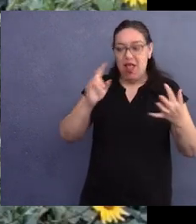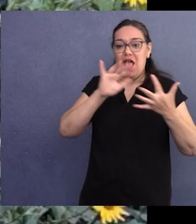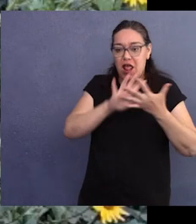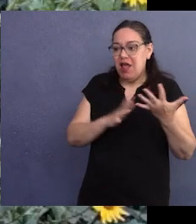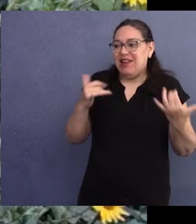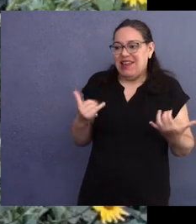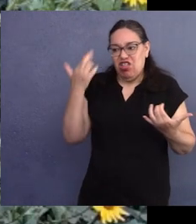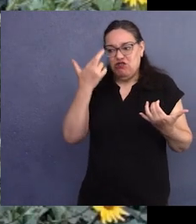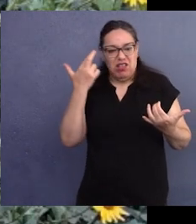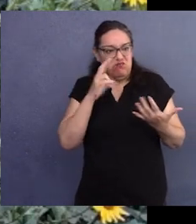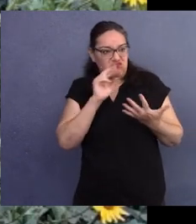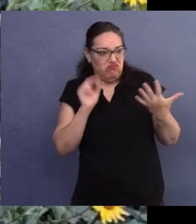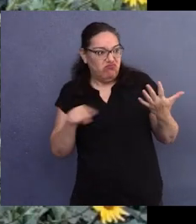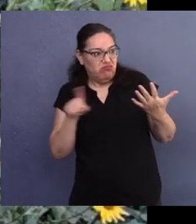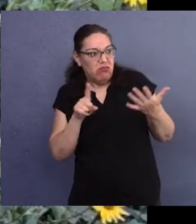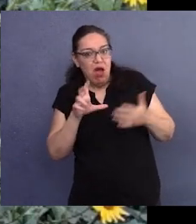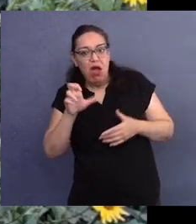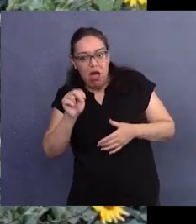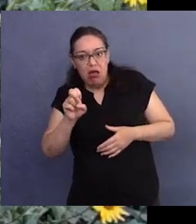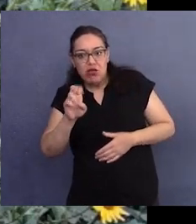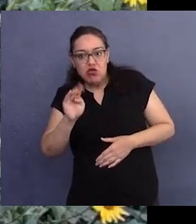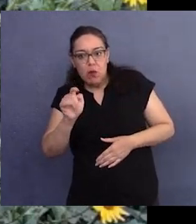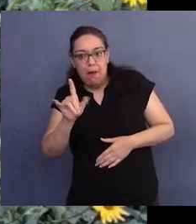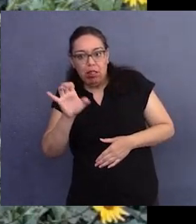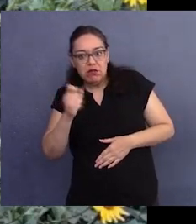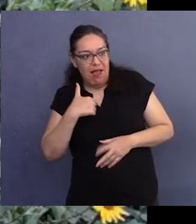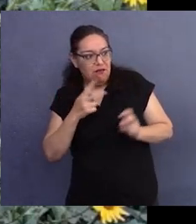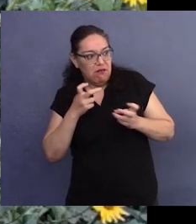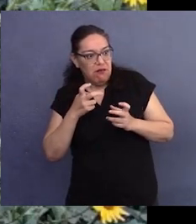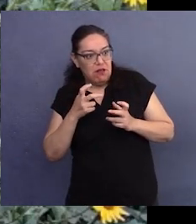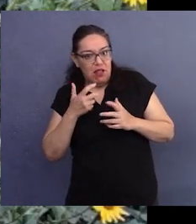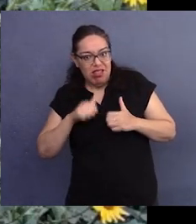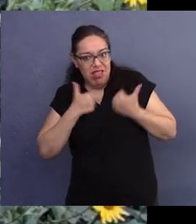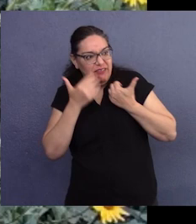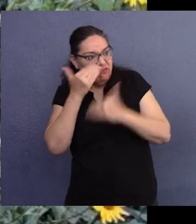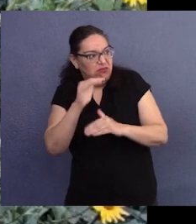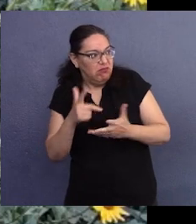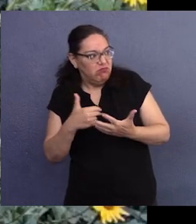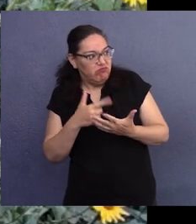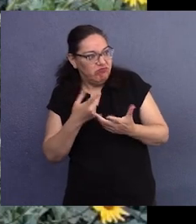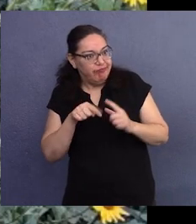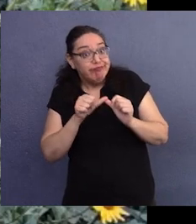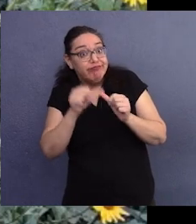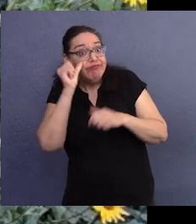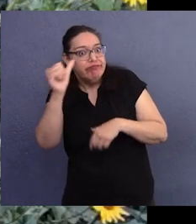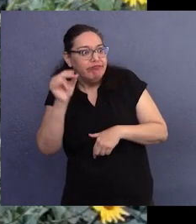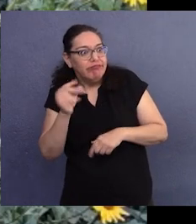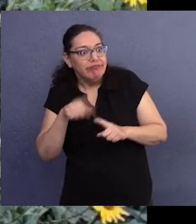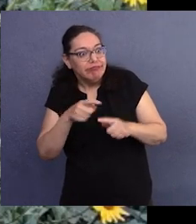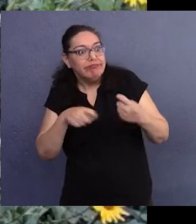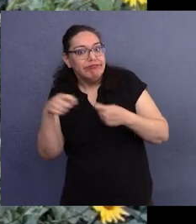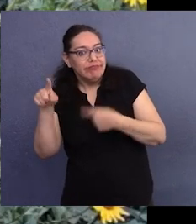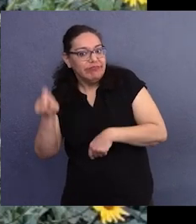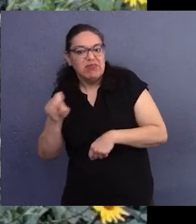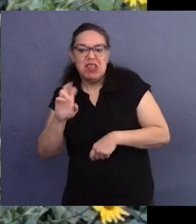realizing that these are all consumables. Uh-huh. Sad, but true, as we all know. Mhm. I saw a question,